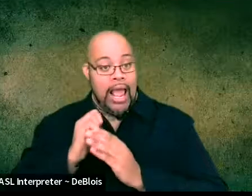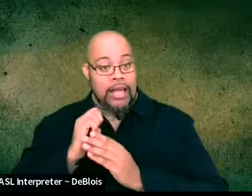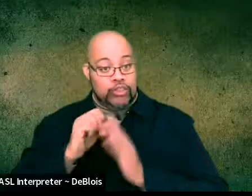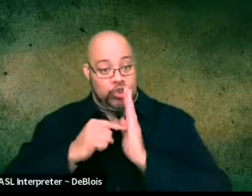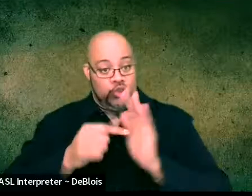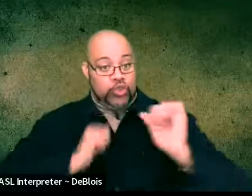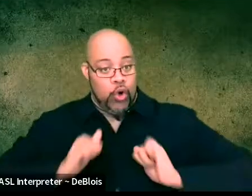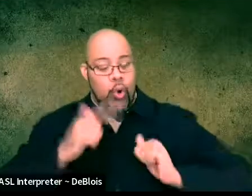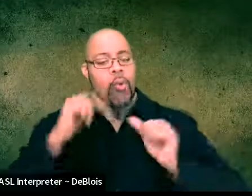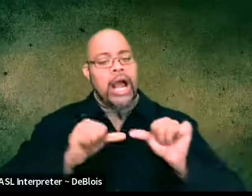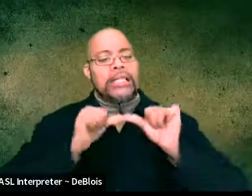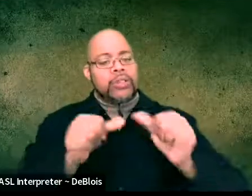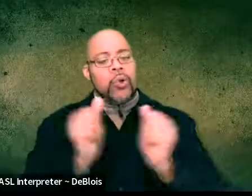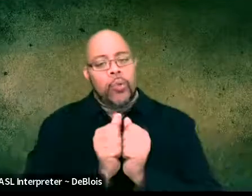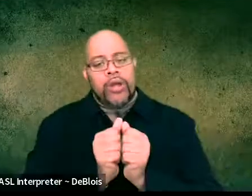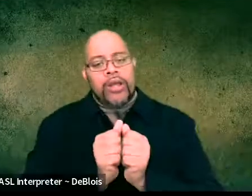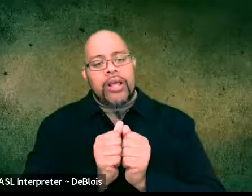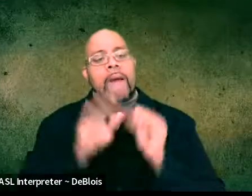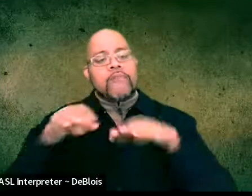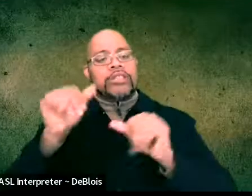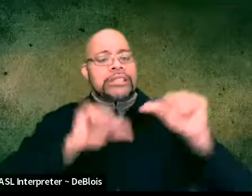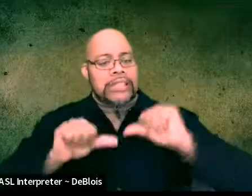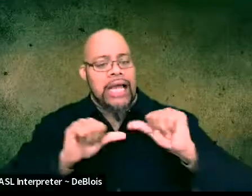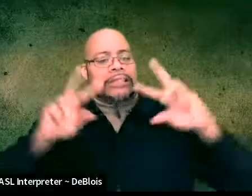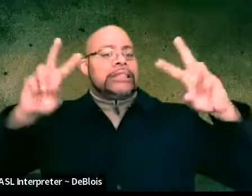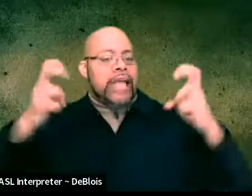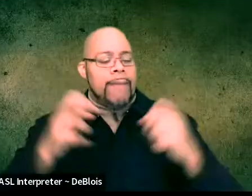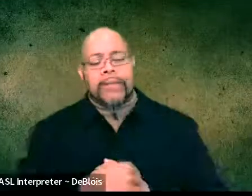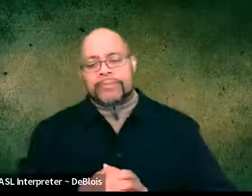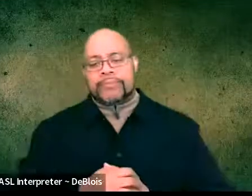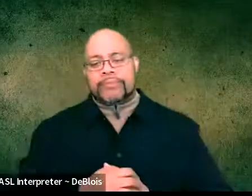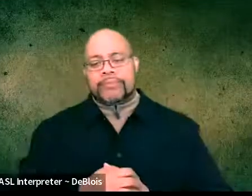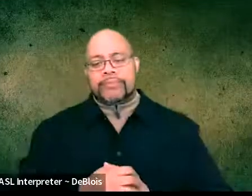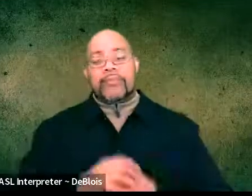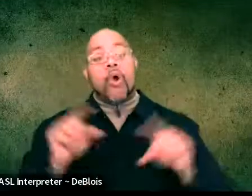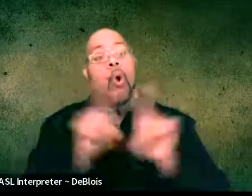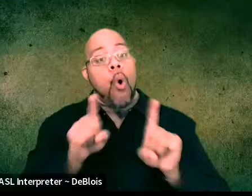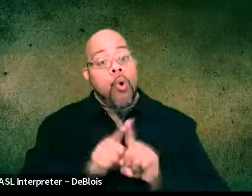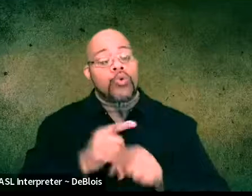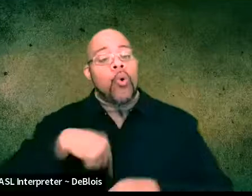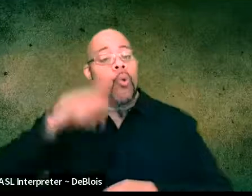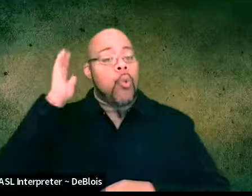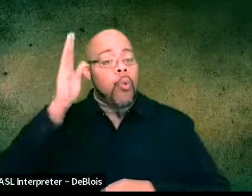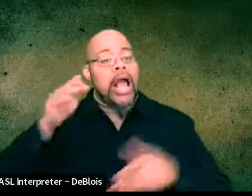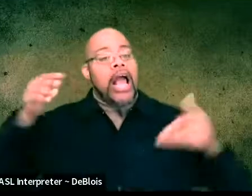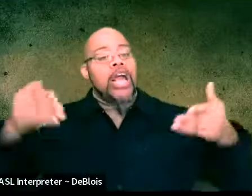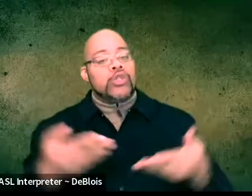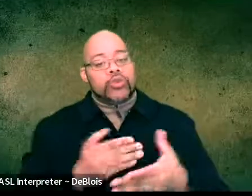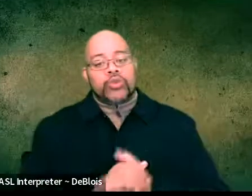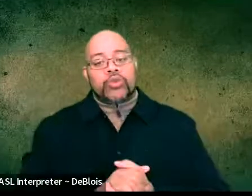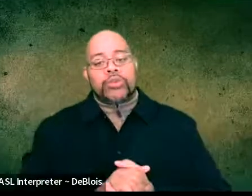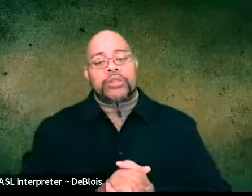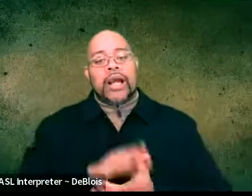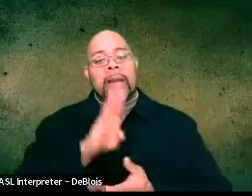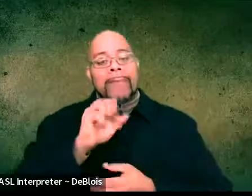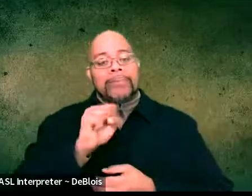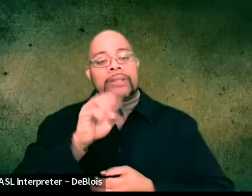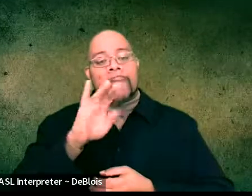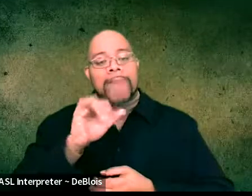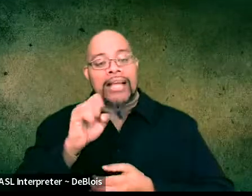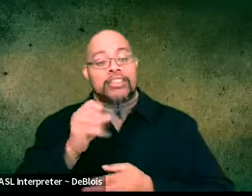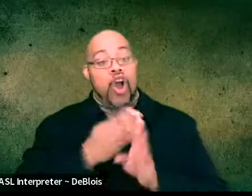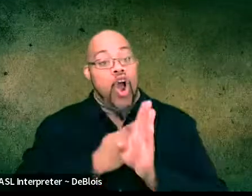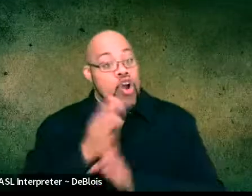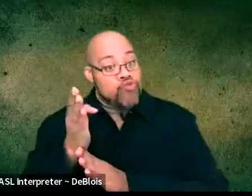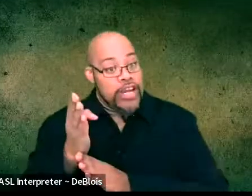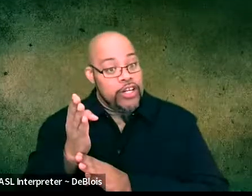to continue with the marine science topics, but we're also going to be introducing a BIMS Bites careers.